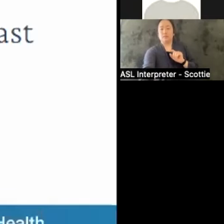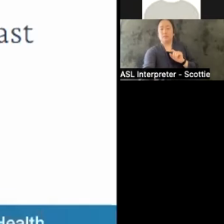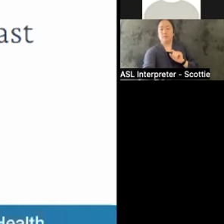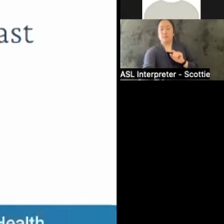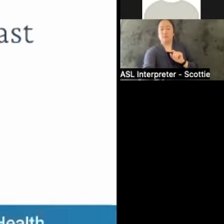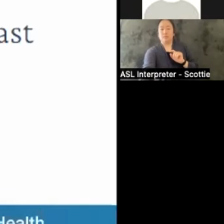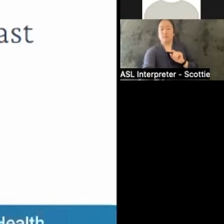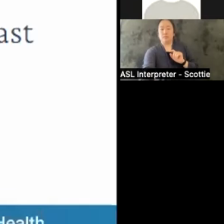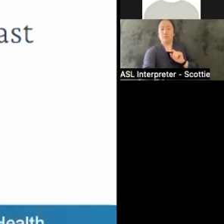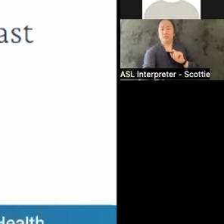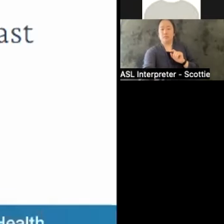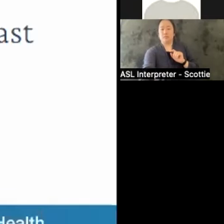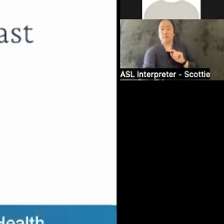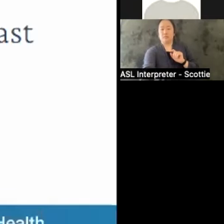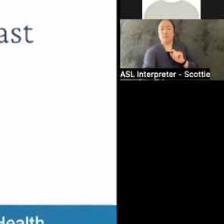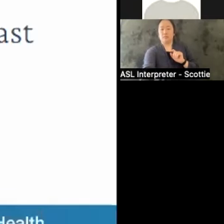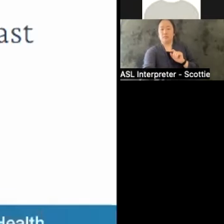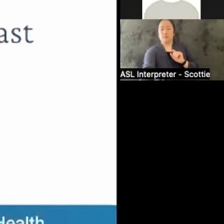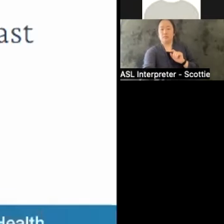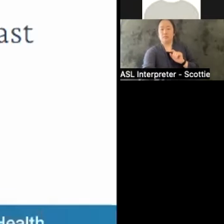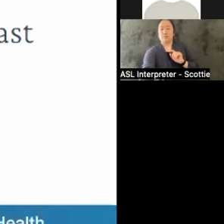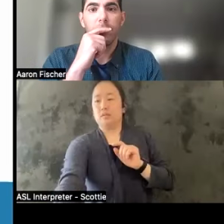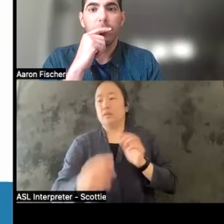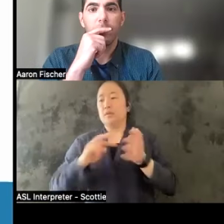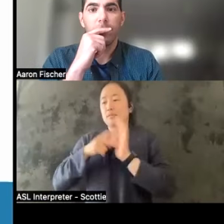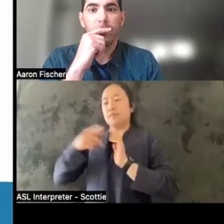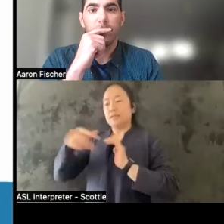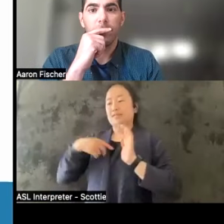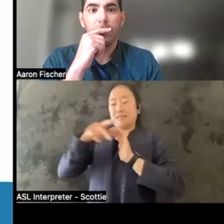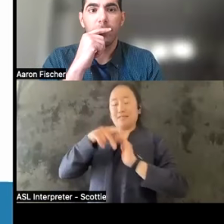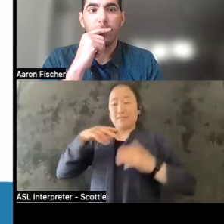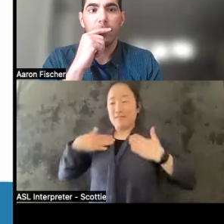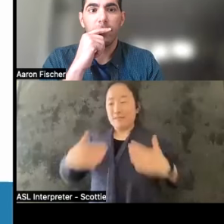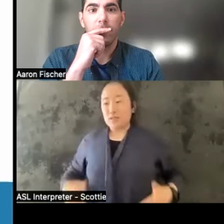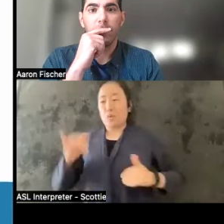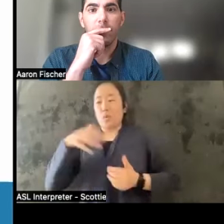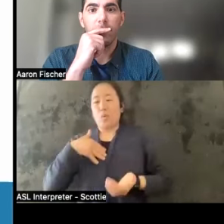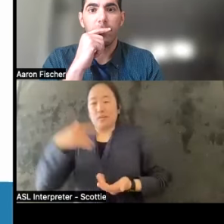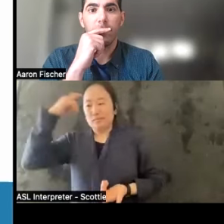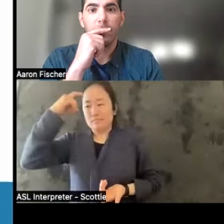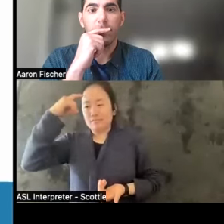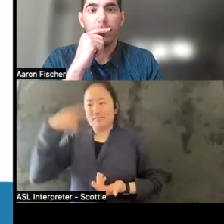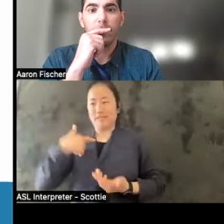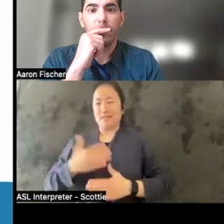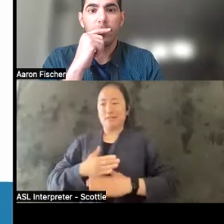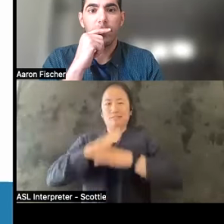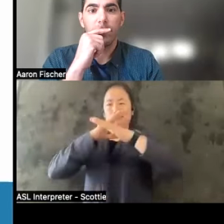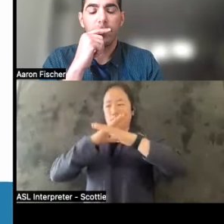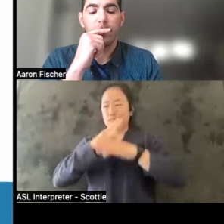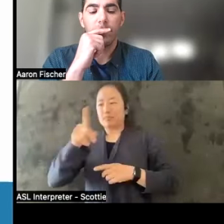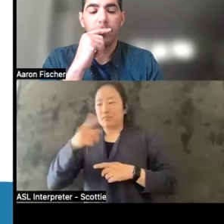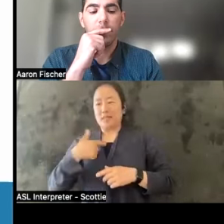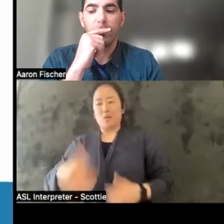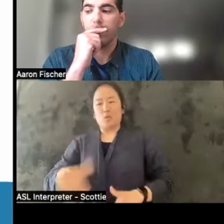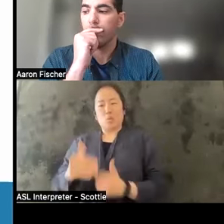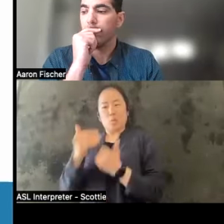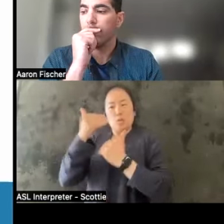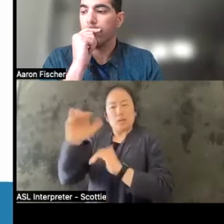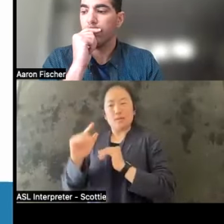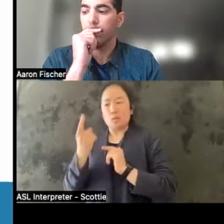life activity, or a record of such an impairment, or being regarded as having such